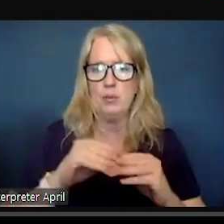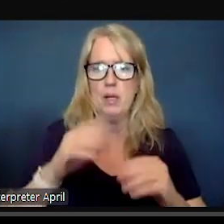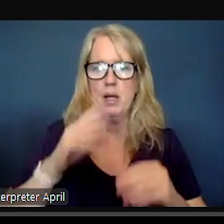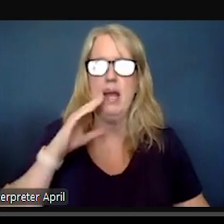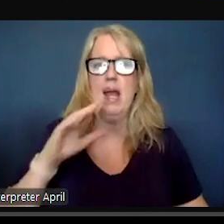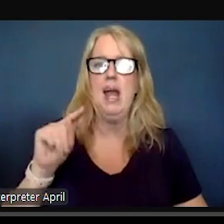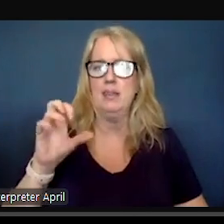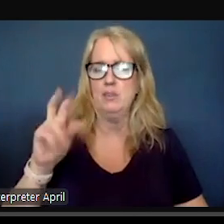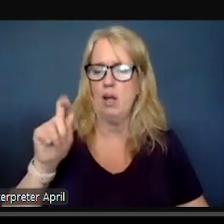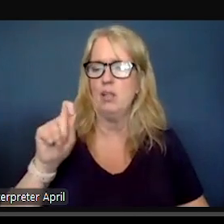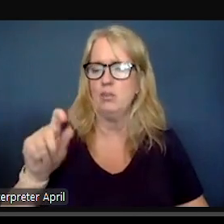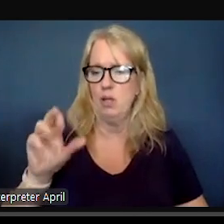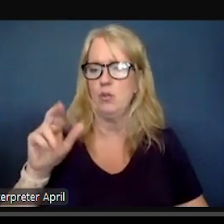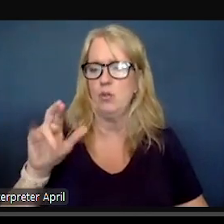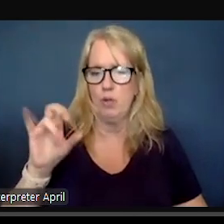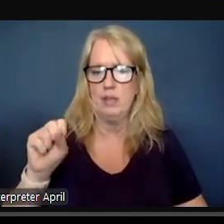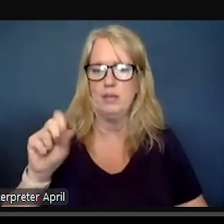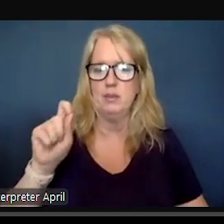at